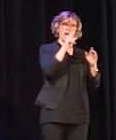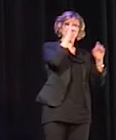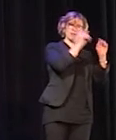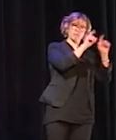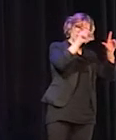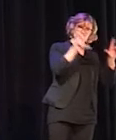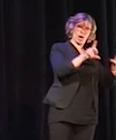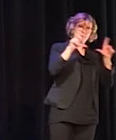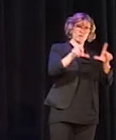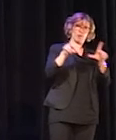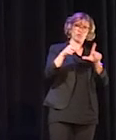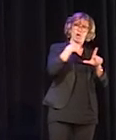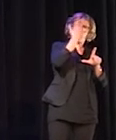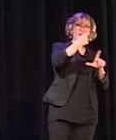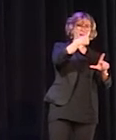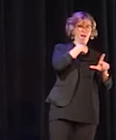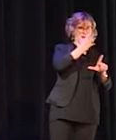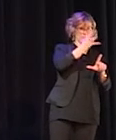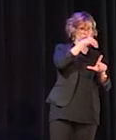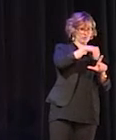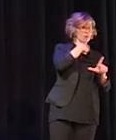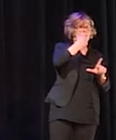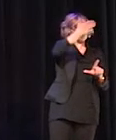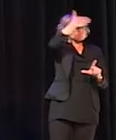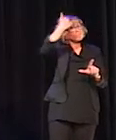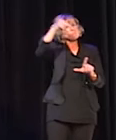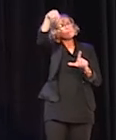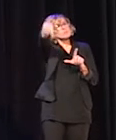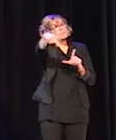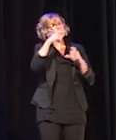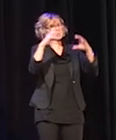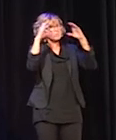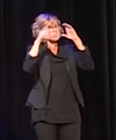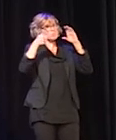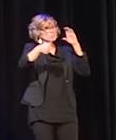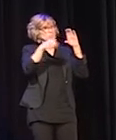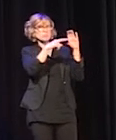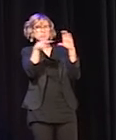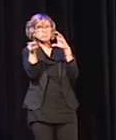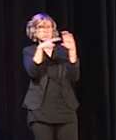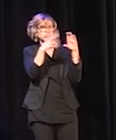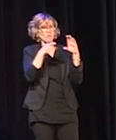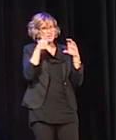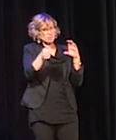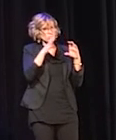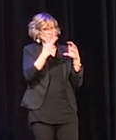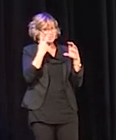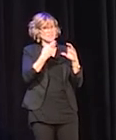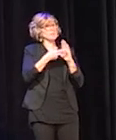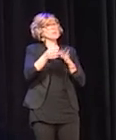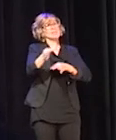things that I was interested in, without in any way regarding the viewer's perception, what they are going to actually be looking at. So what I really should have been doing is